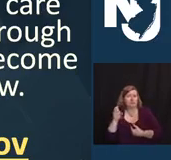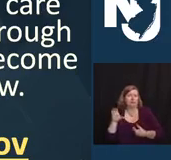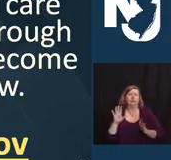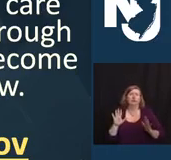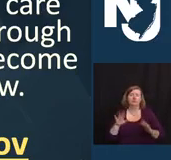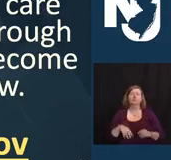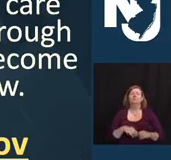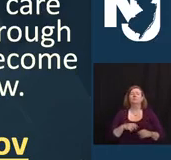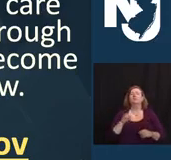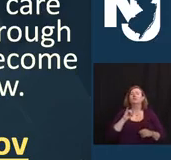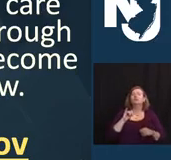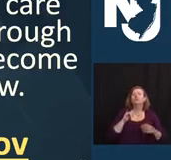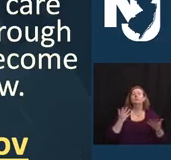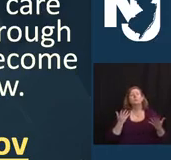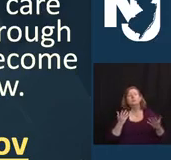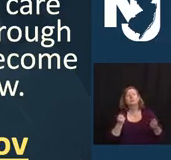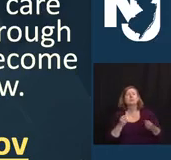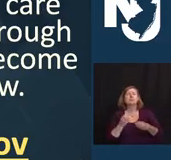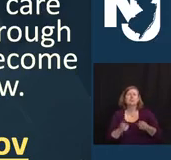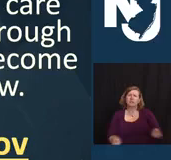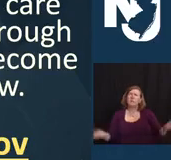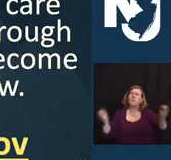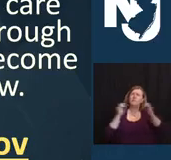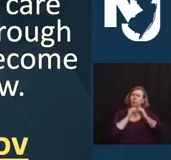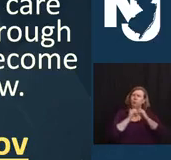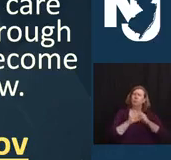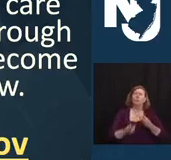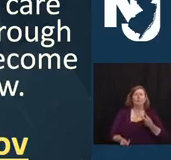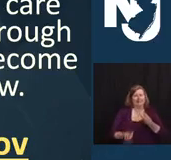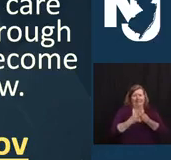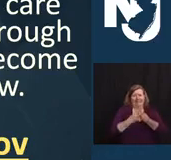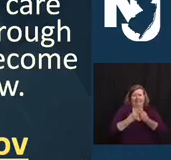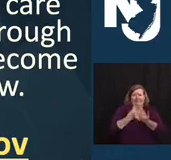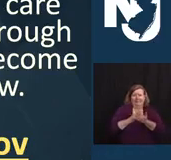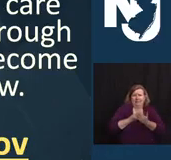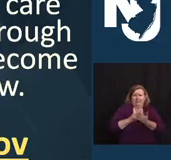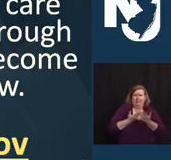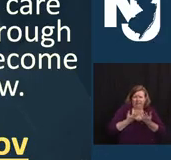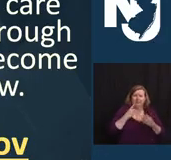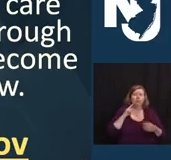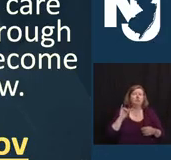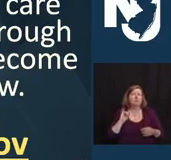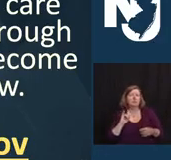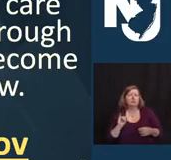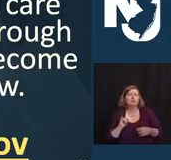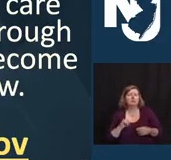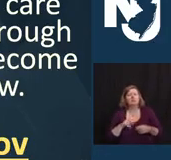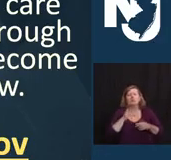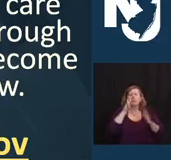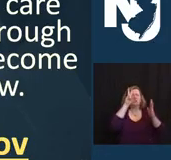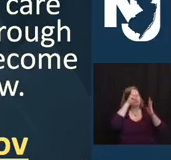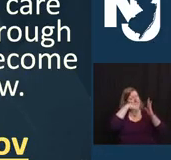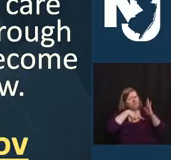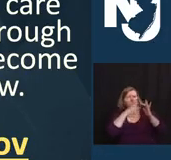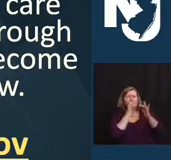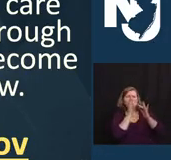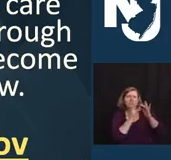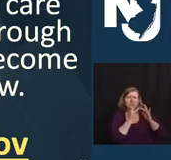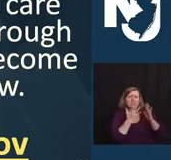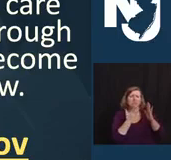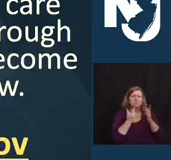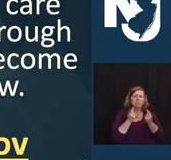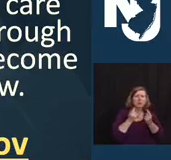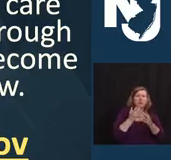will likely be able to claim additional savings. If you need coverage, check out your options. And if you received unemployment